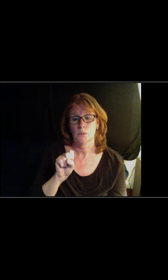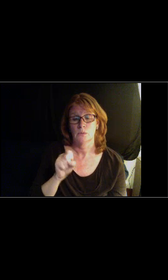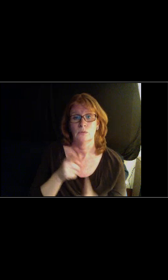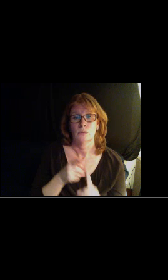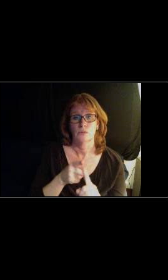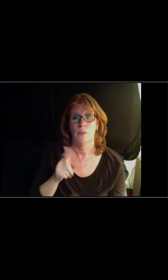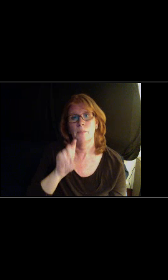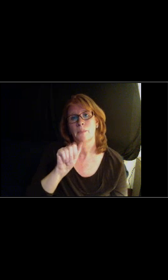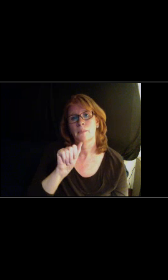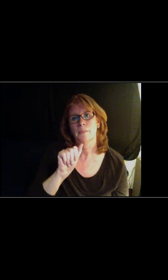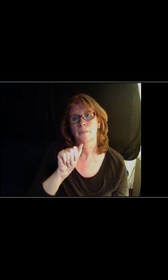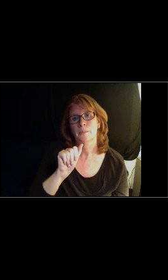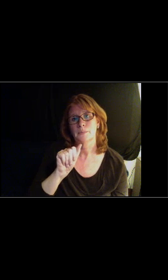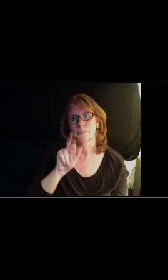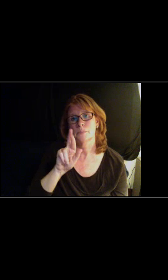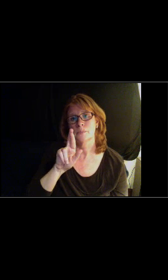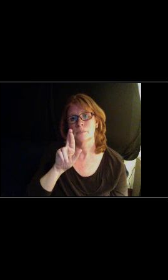incommensurable values.